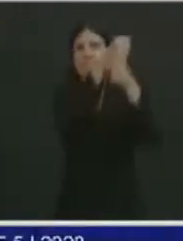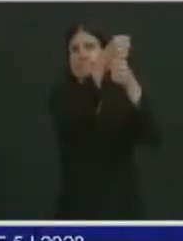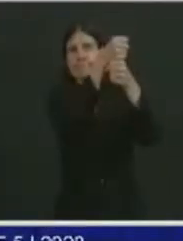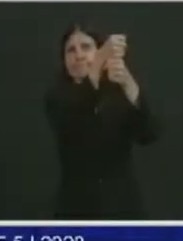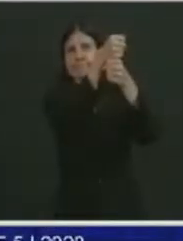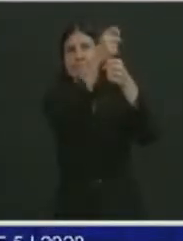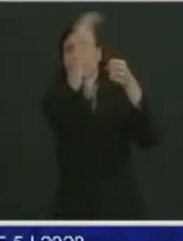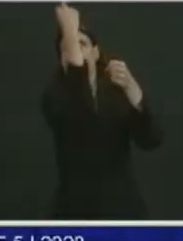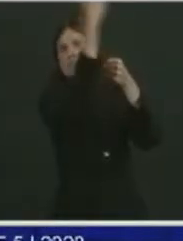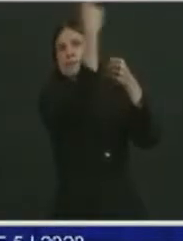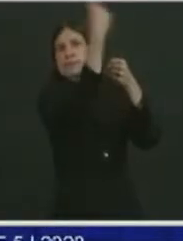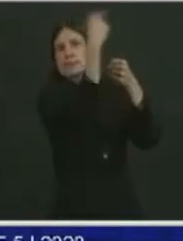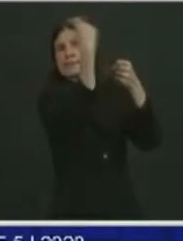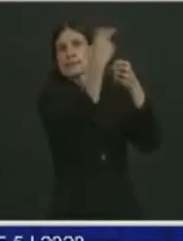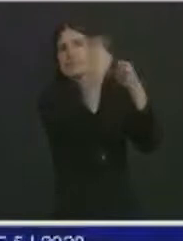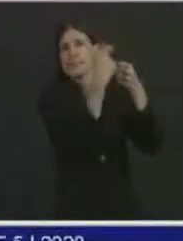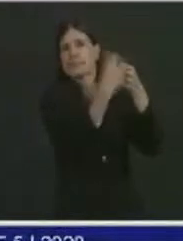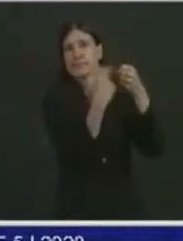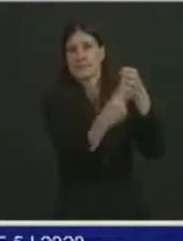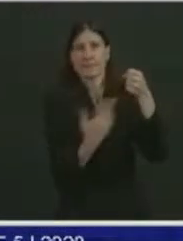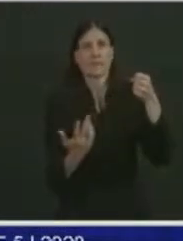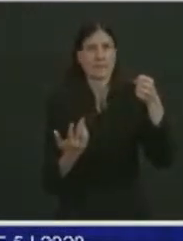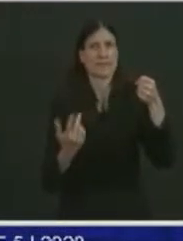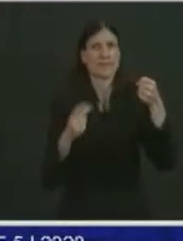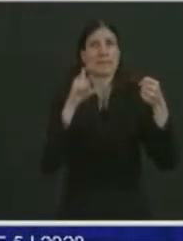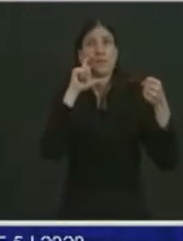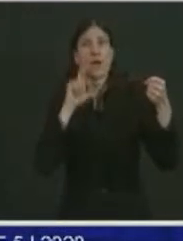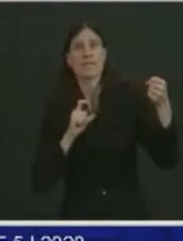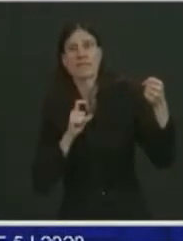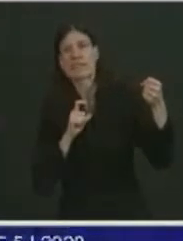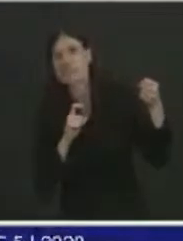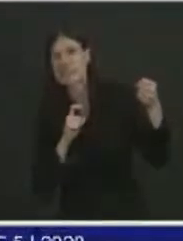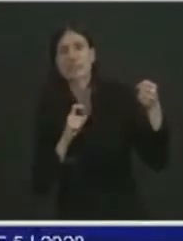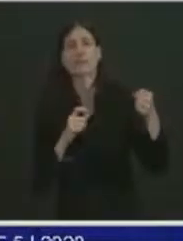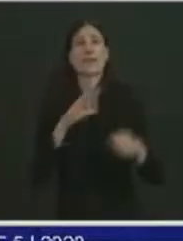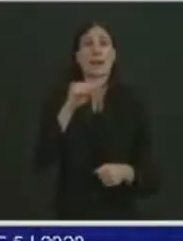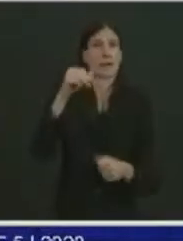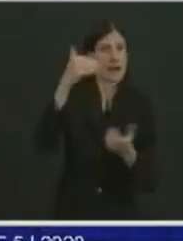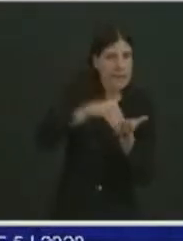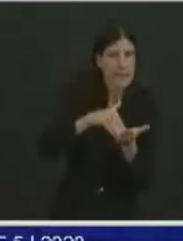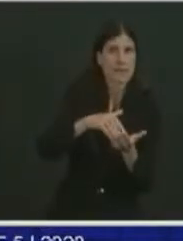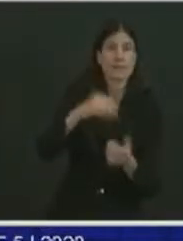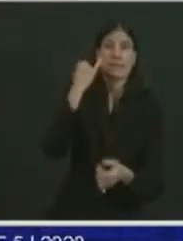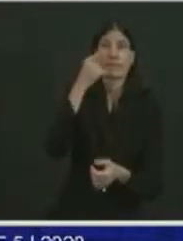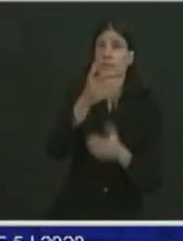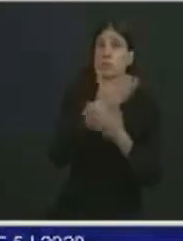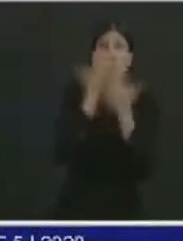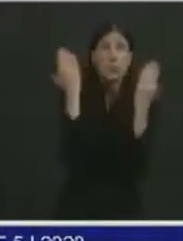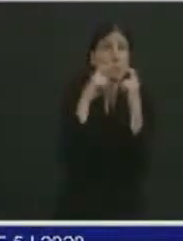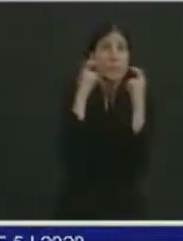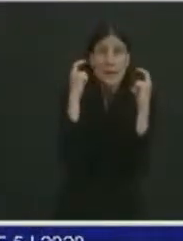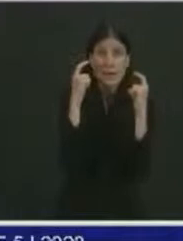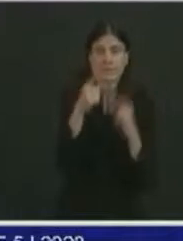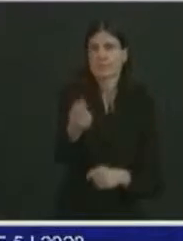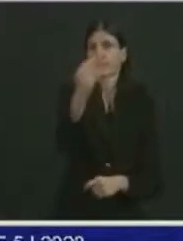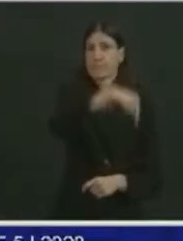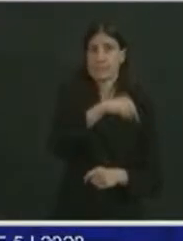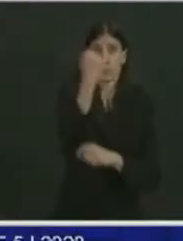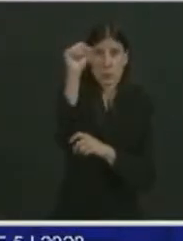not downloaded the Crush COVID RI app, this is the perfect time to do